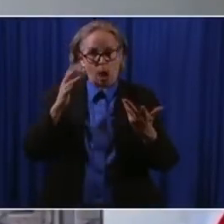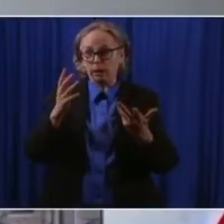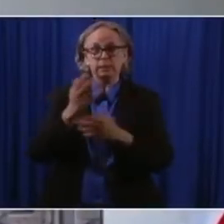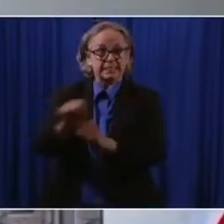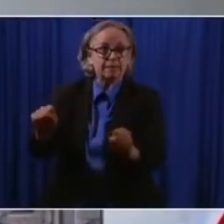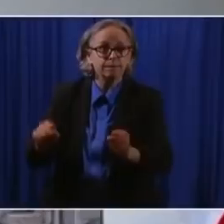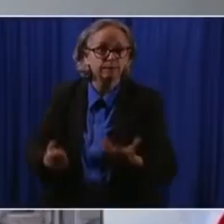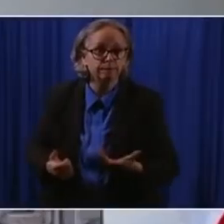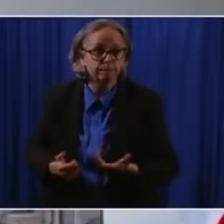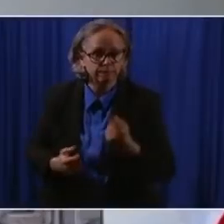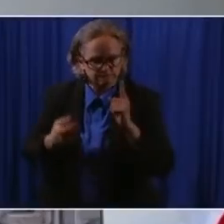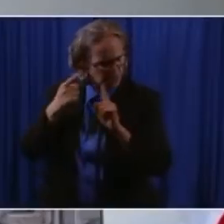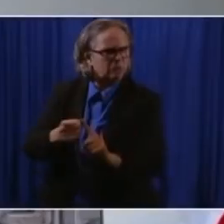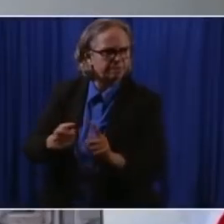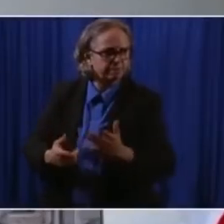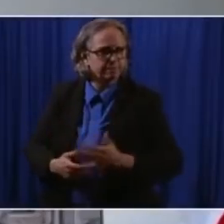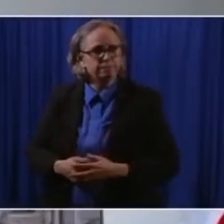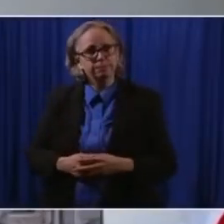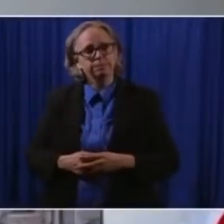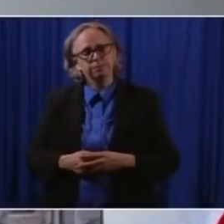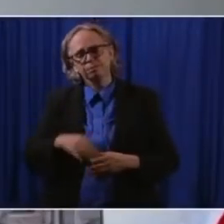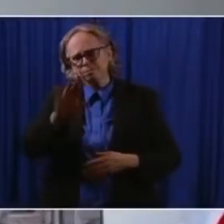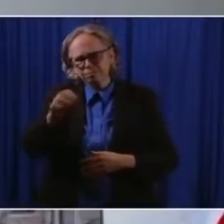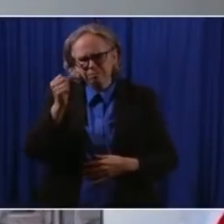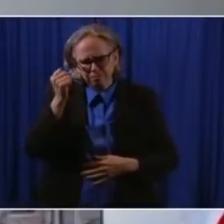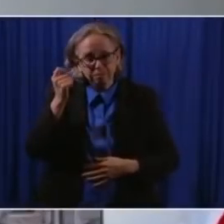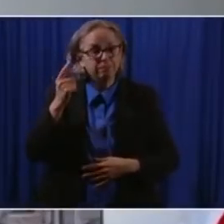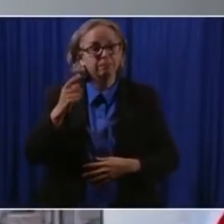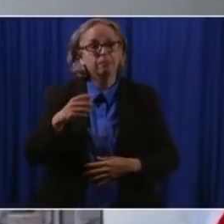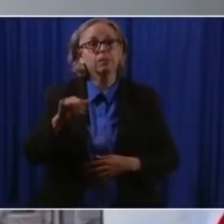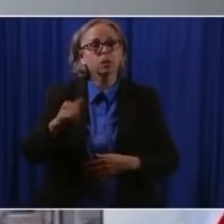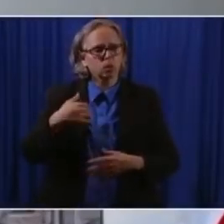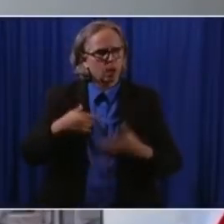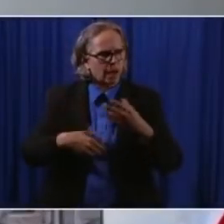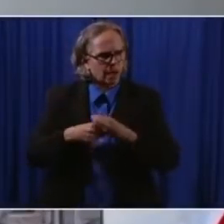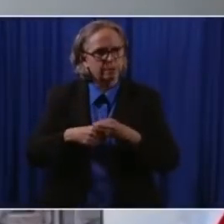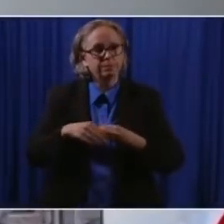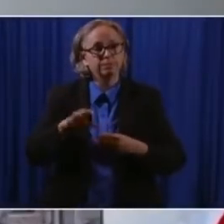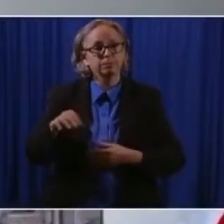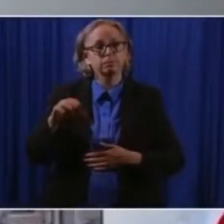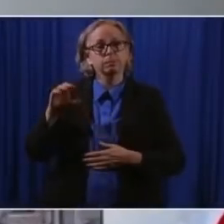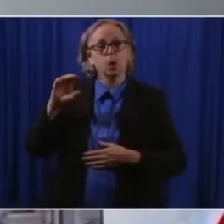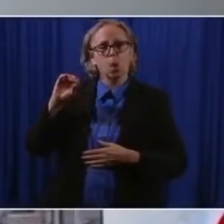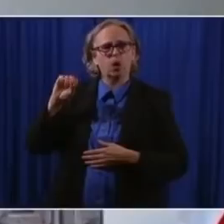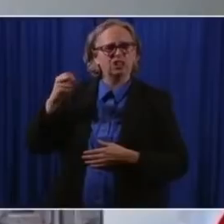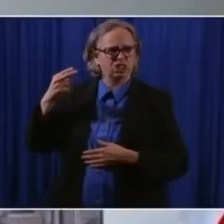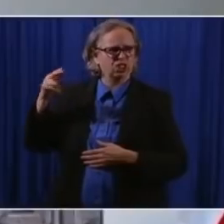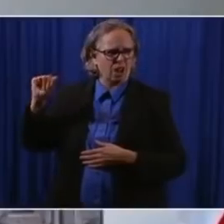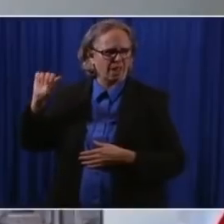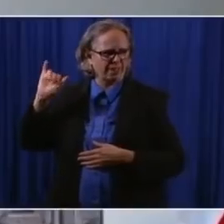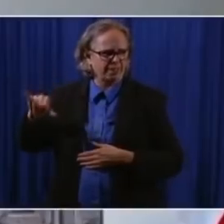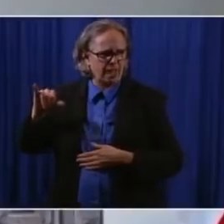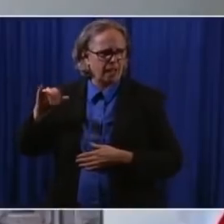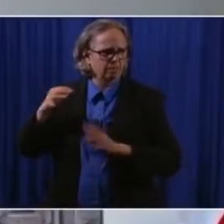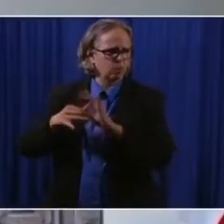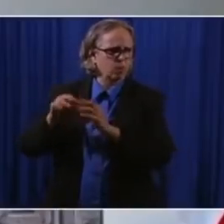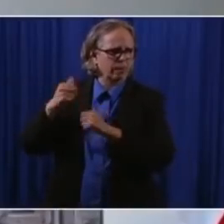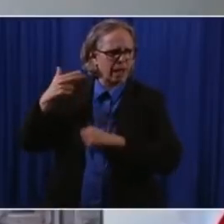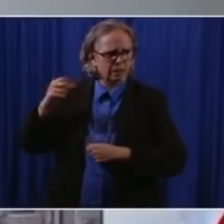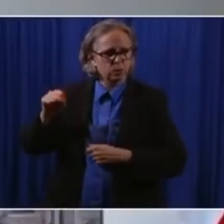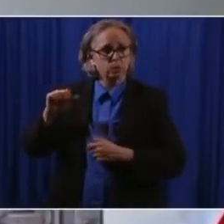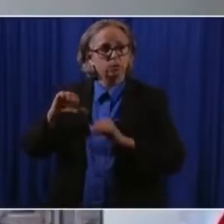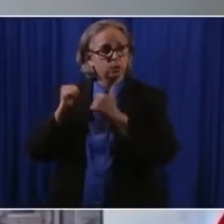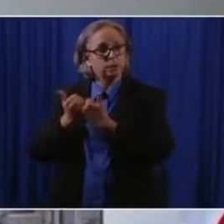way. Additionally, when an inspector goes out, this is why we're doing it with the Ohio High School Athletic